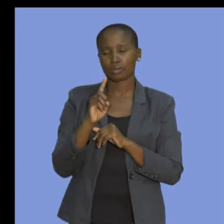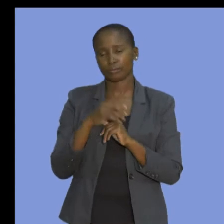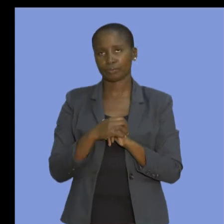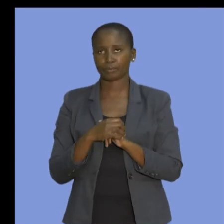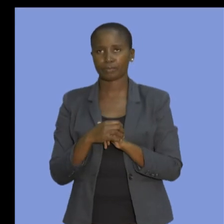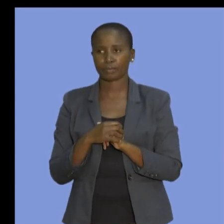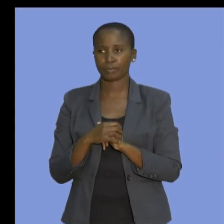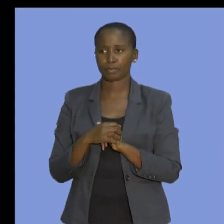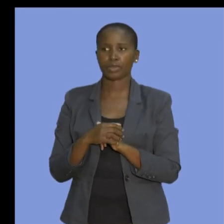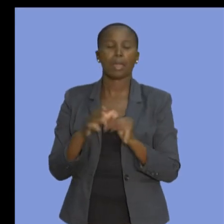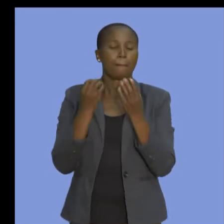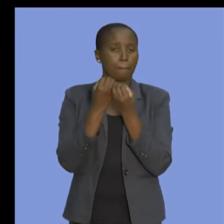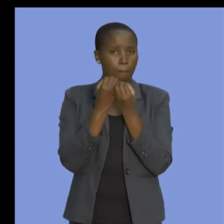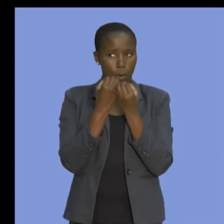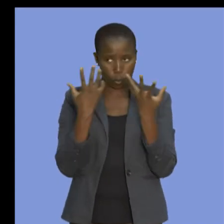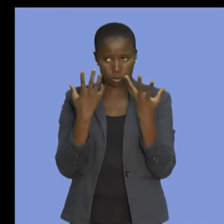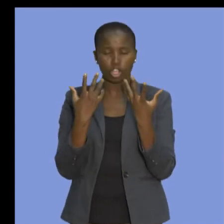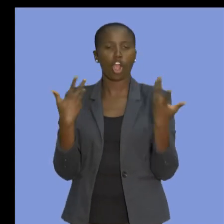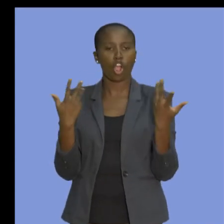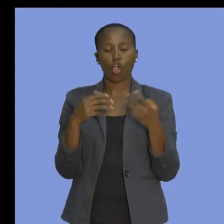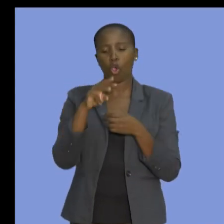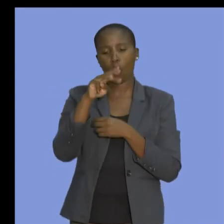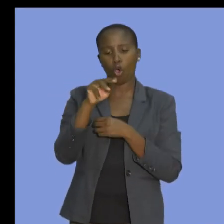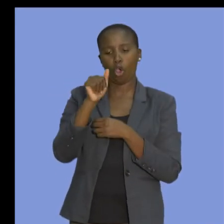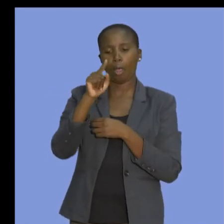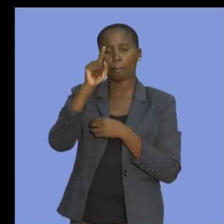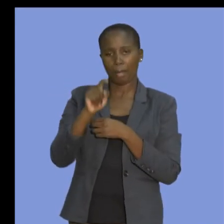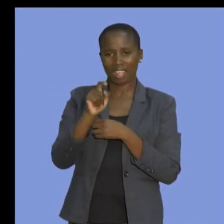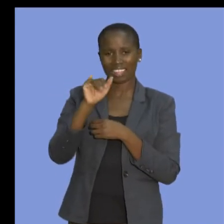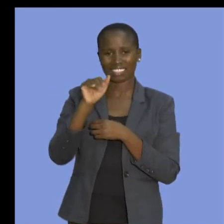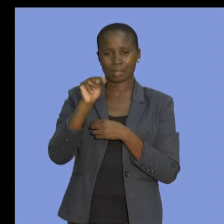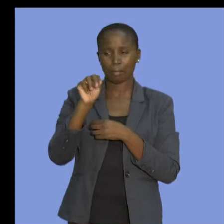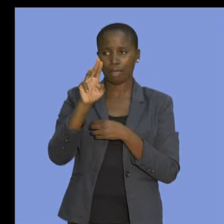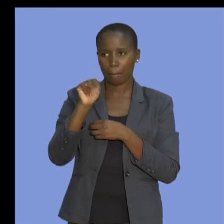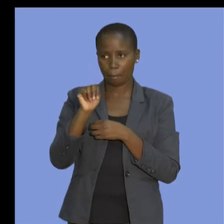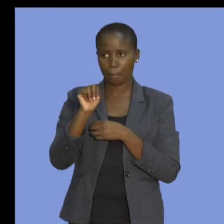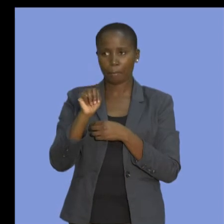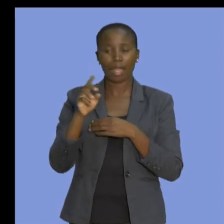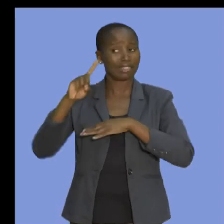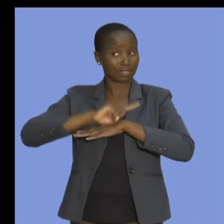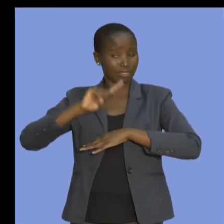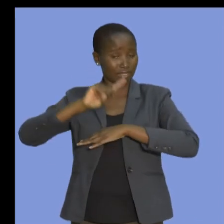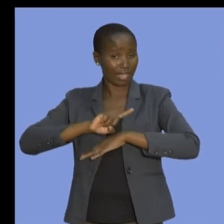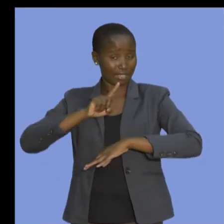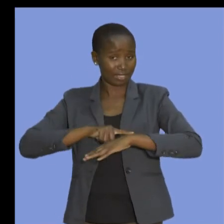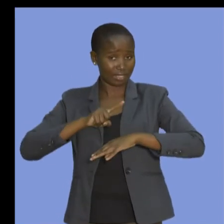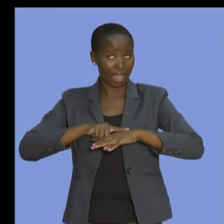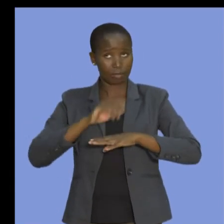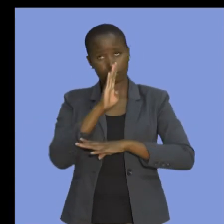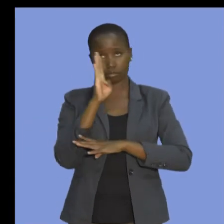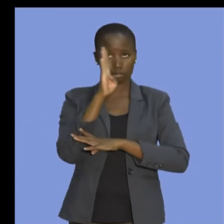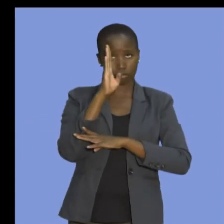daytime temperature, okay? So this is what we have. You can see this is